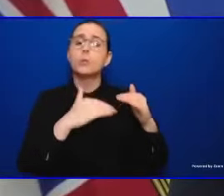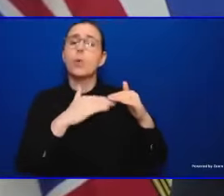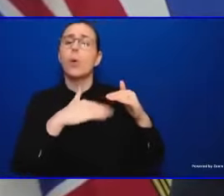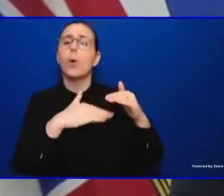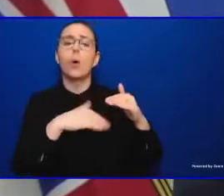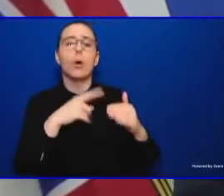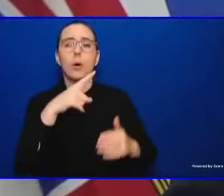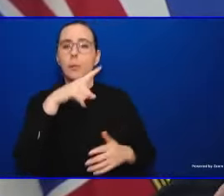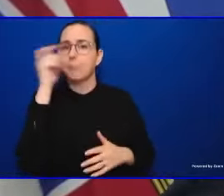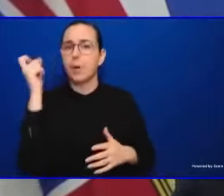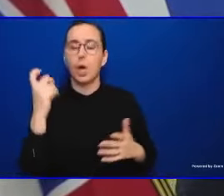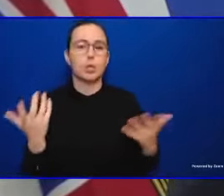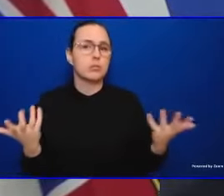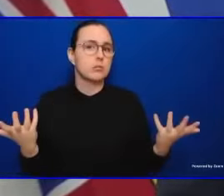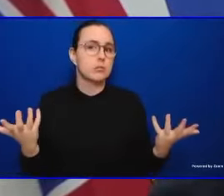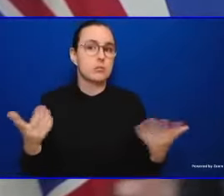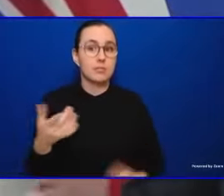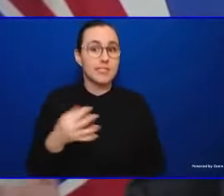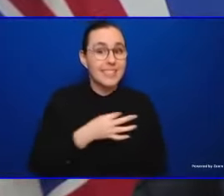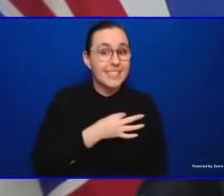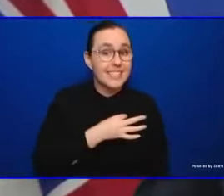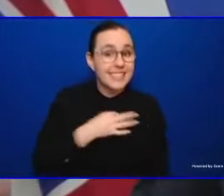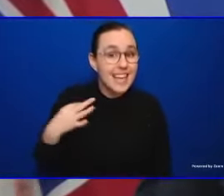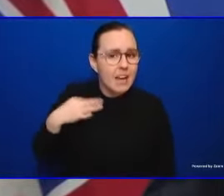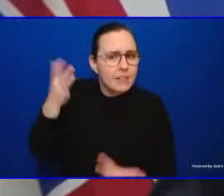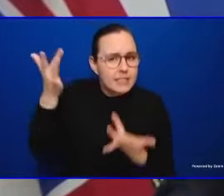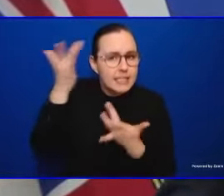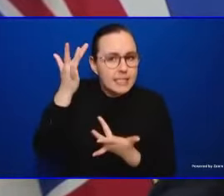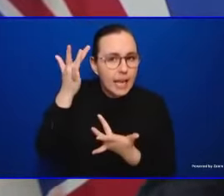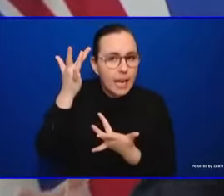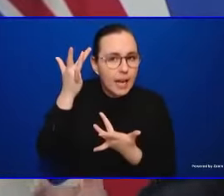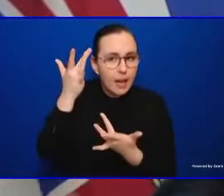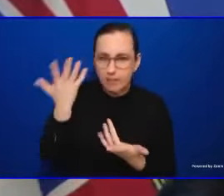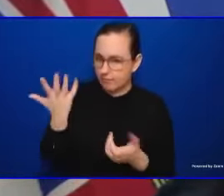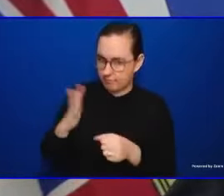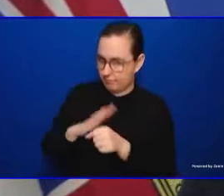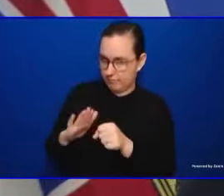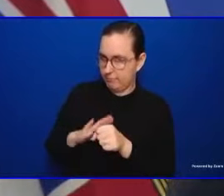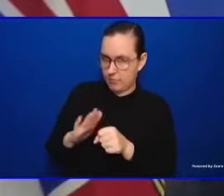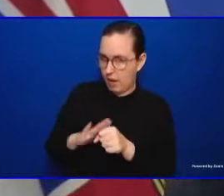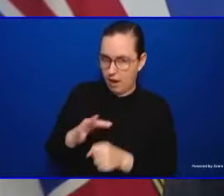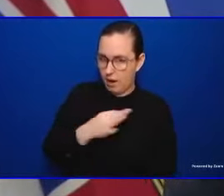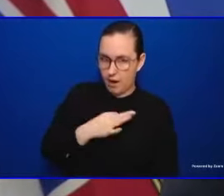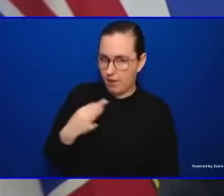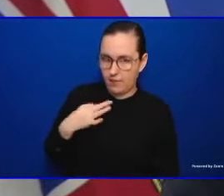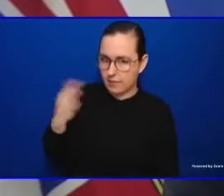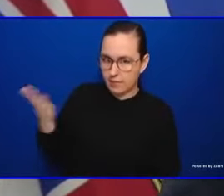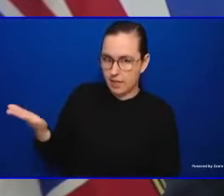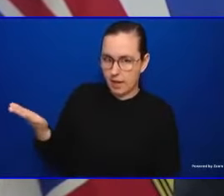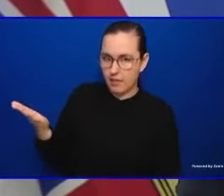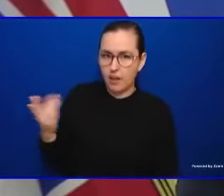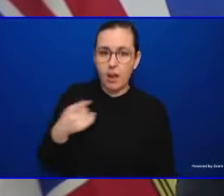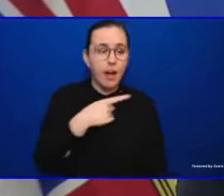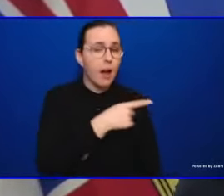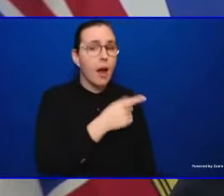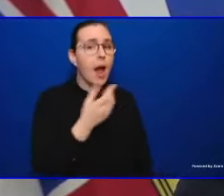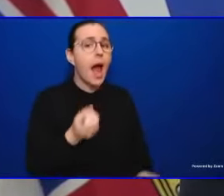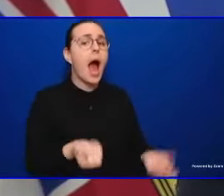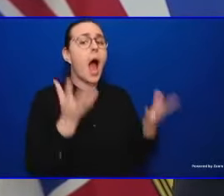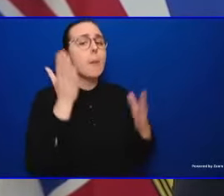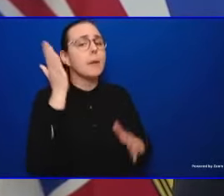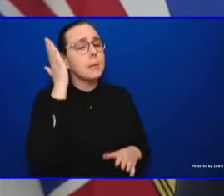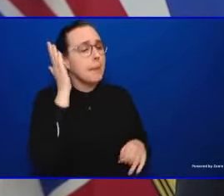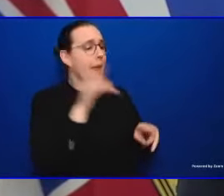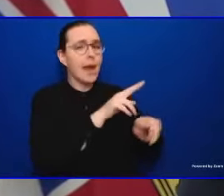sick. So it's not just an issue of we have these many beds available, it's also a significant staffing issue, which is why we are taking the steps we